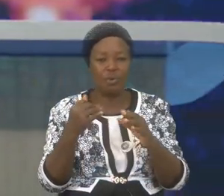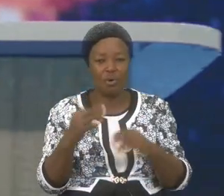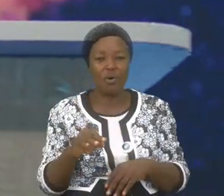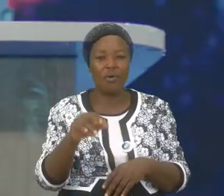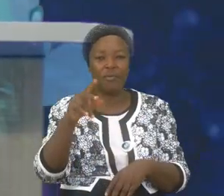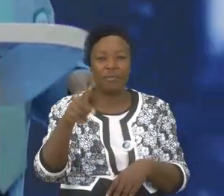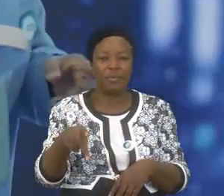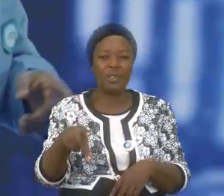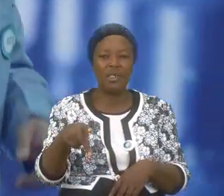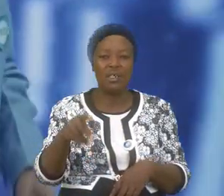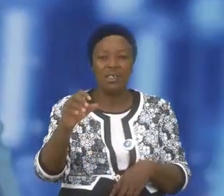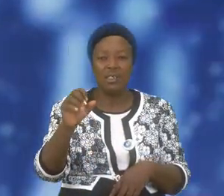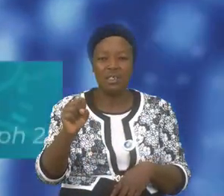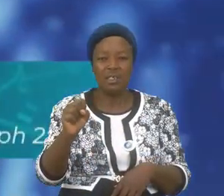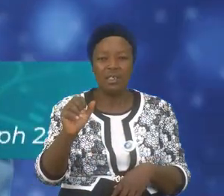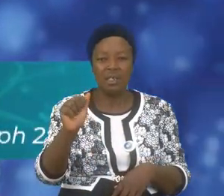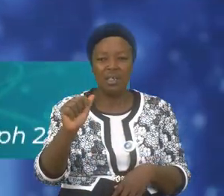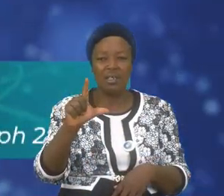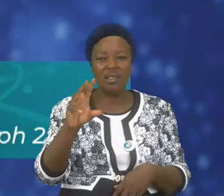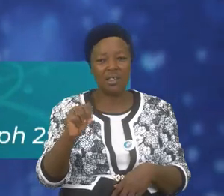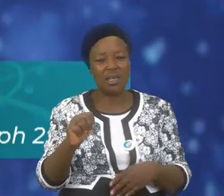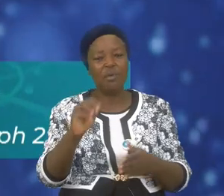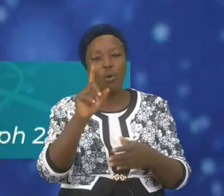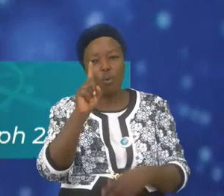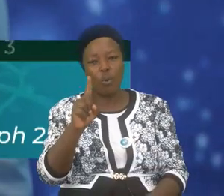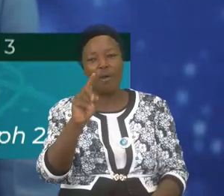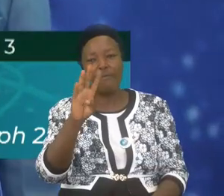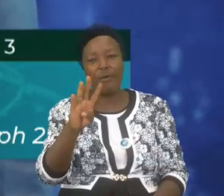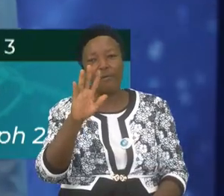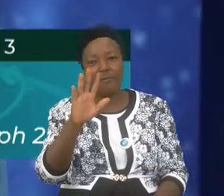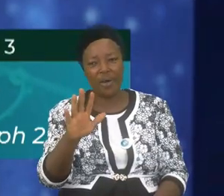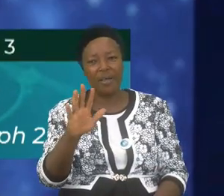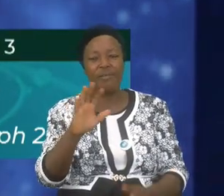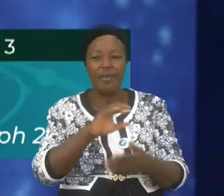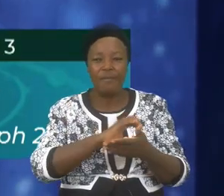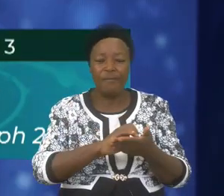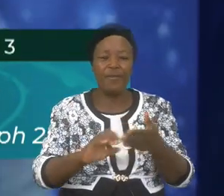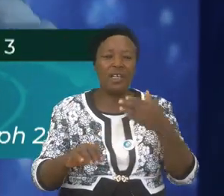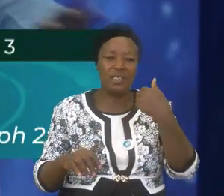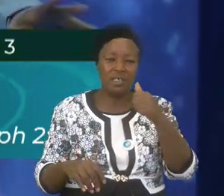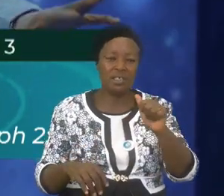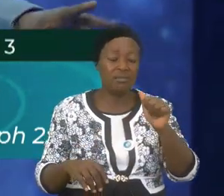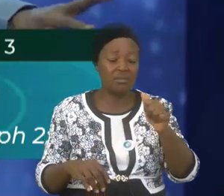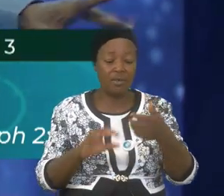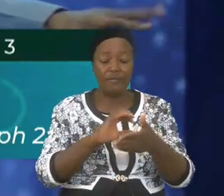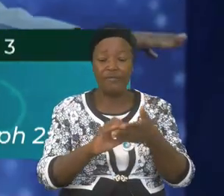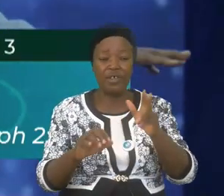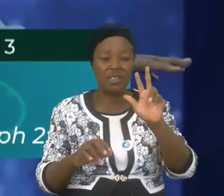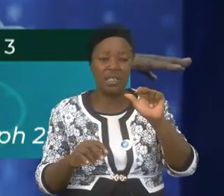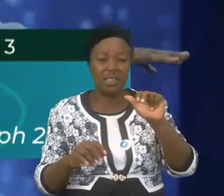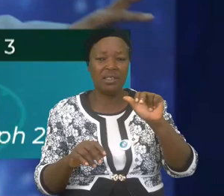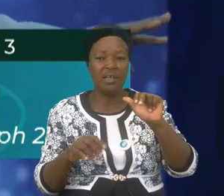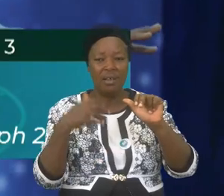Psalm 145, verse 13. Thy kingdom is an everlasting kingdom. All those